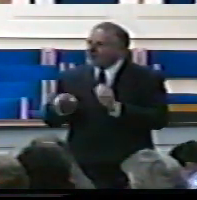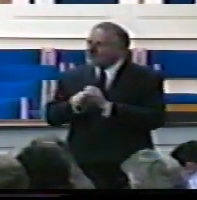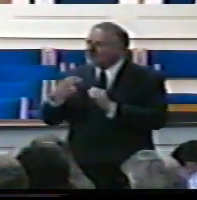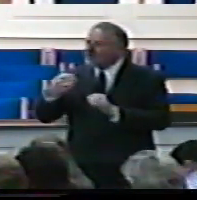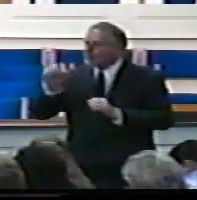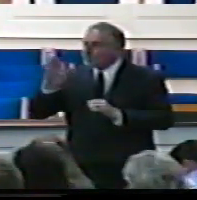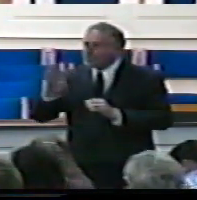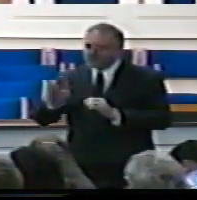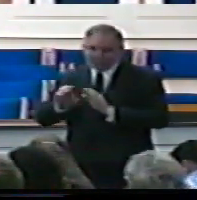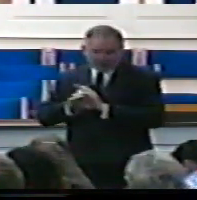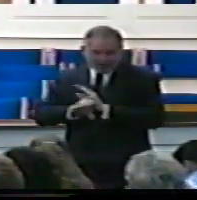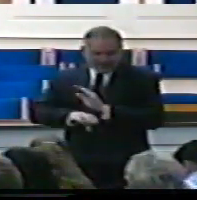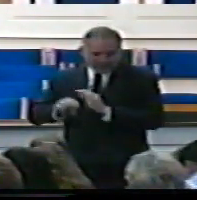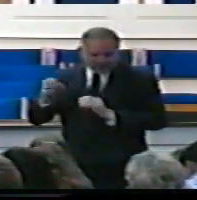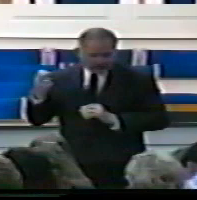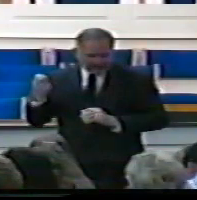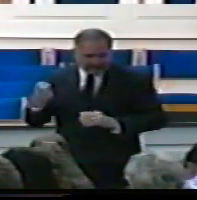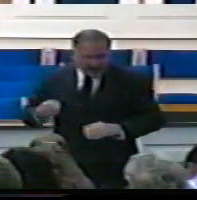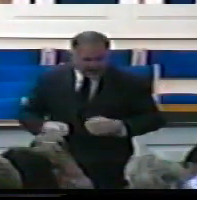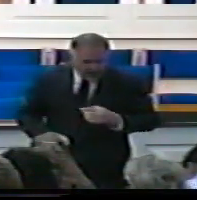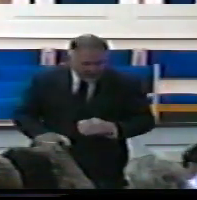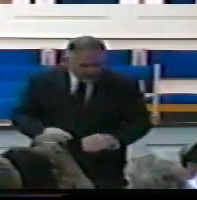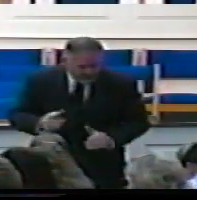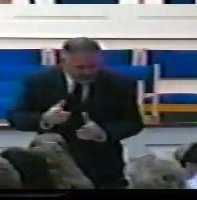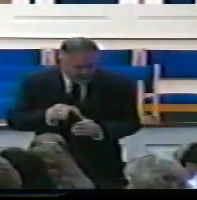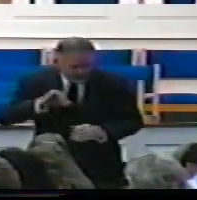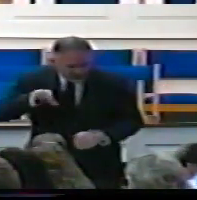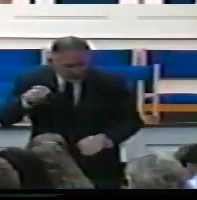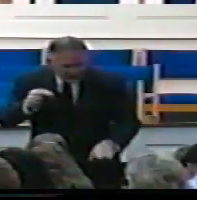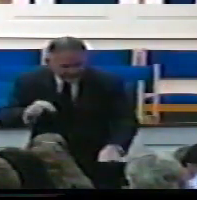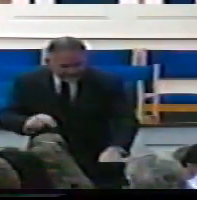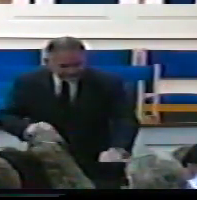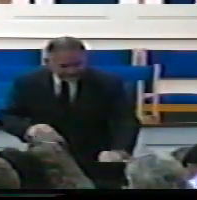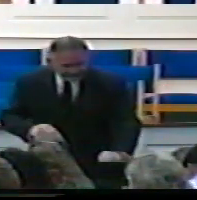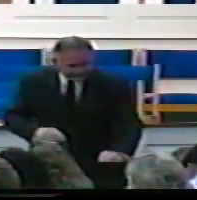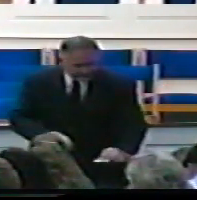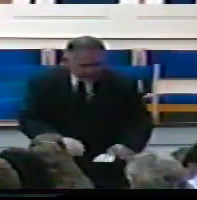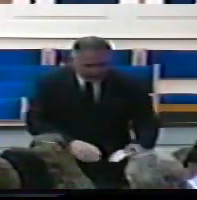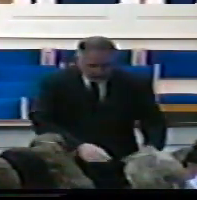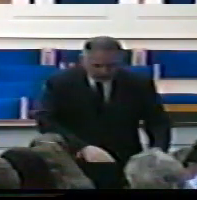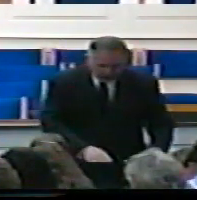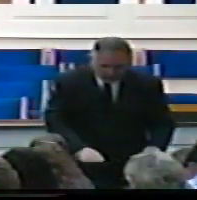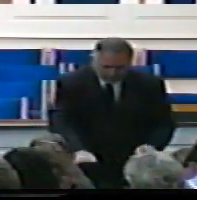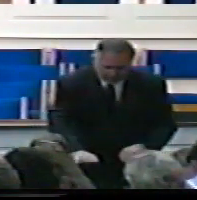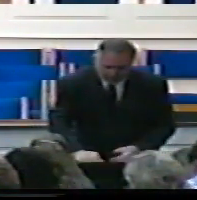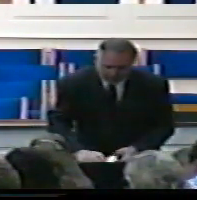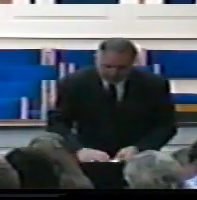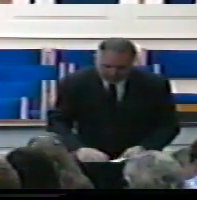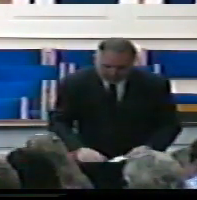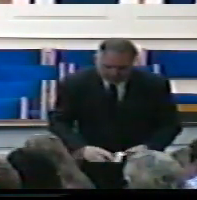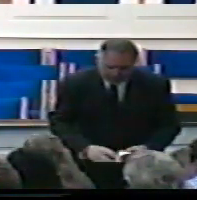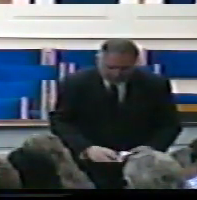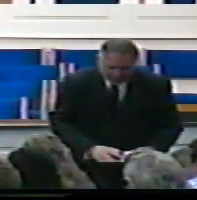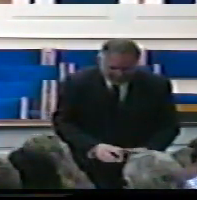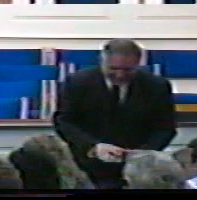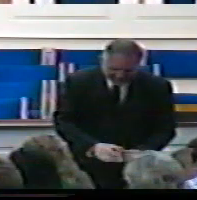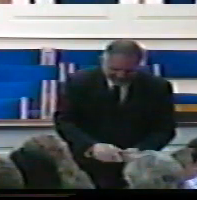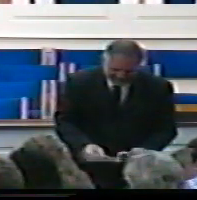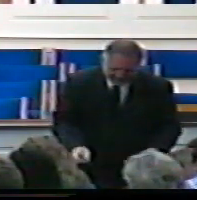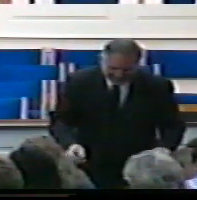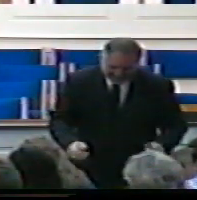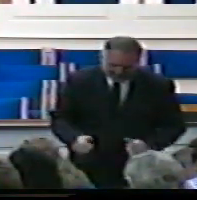1 John. Can you find 1 John with me, please? Find 1 John. And every Baptist ought to smile on a Sunday night when they read this one.